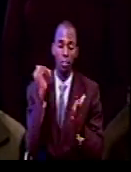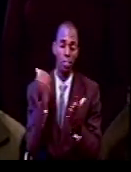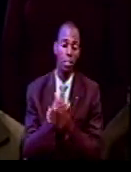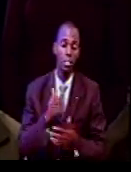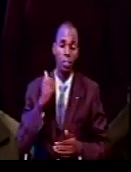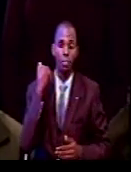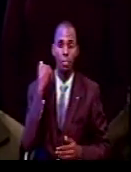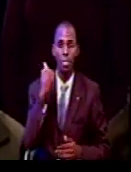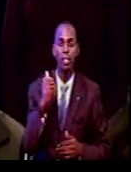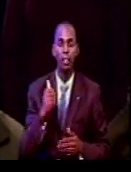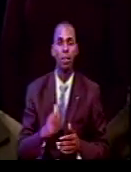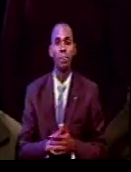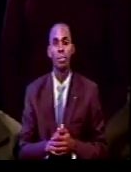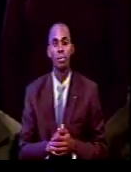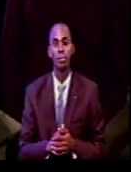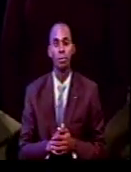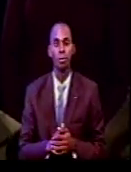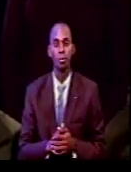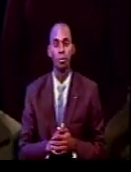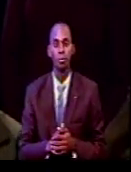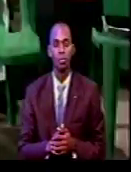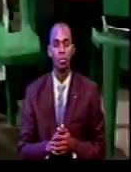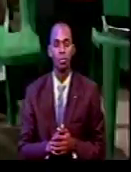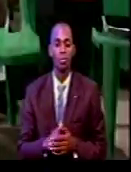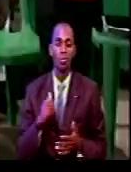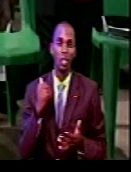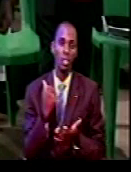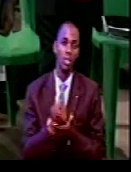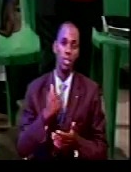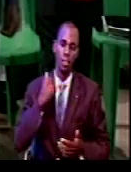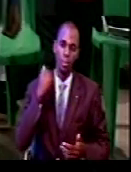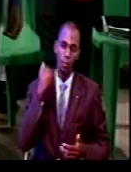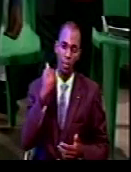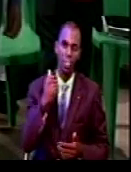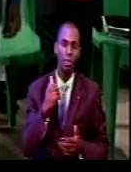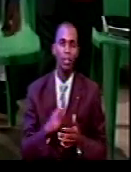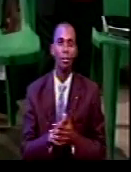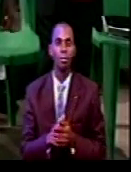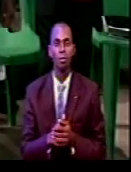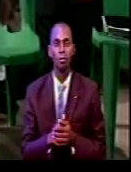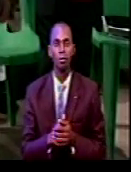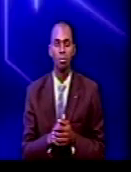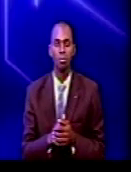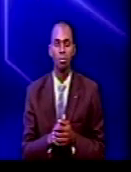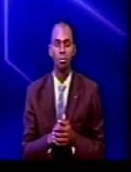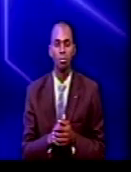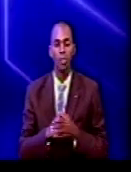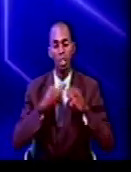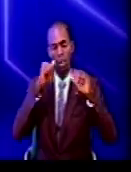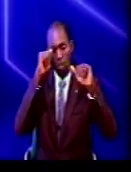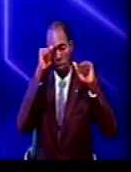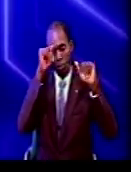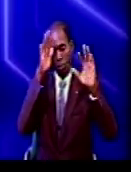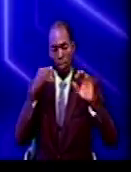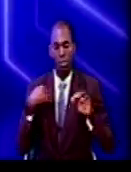In Jesus' name we have prayed.